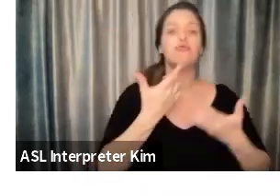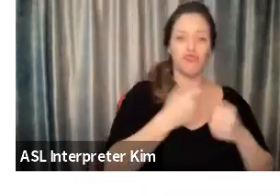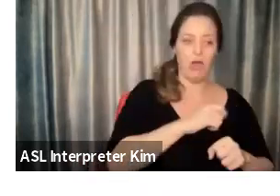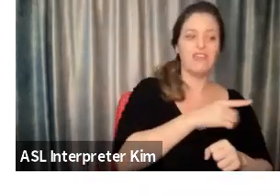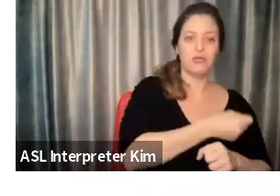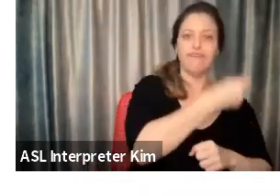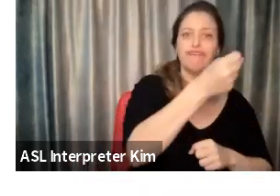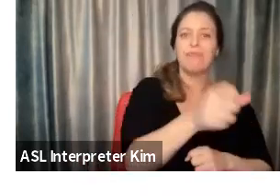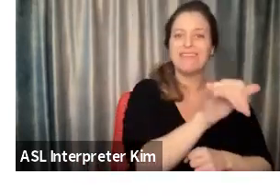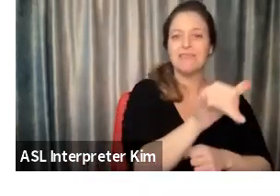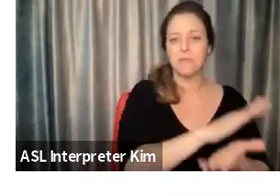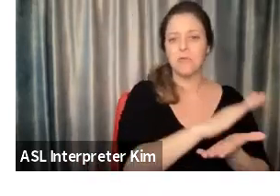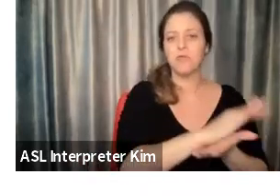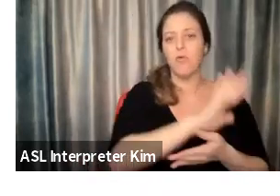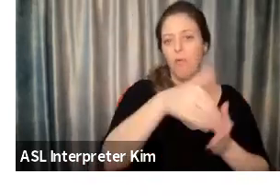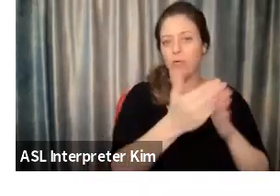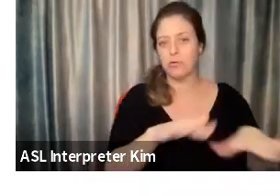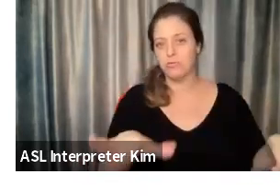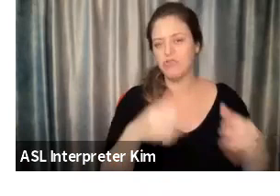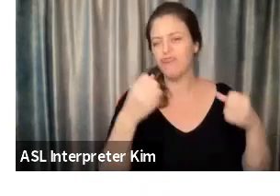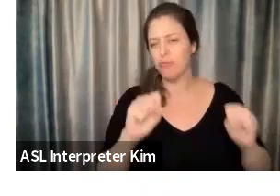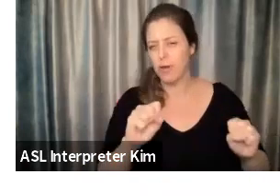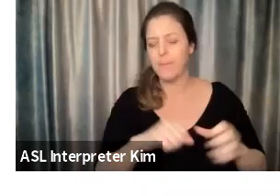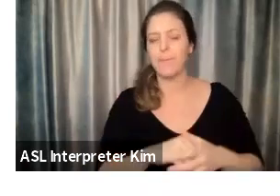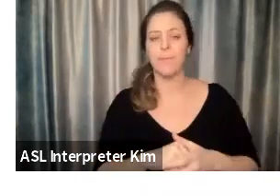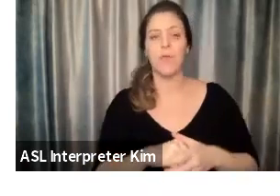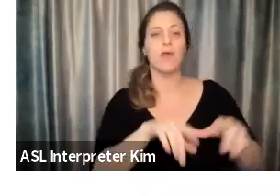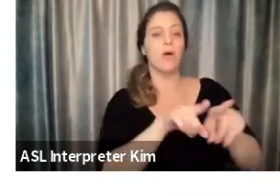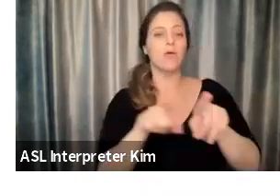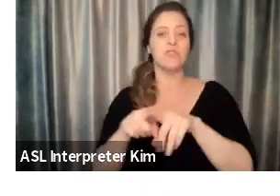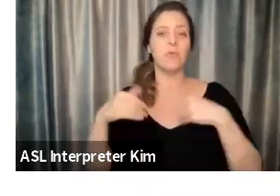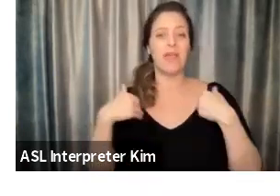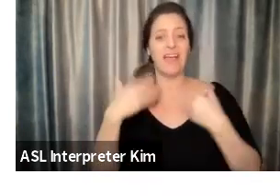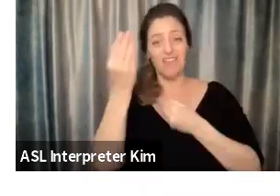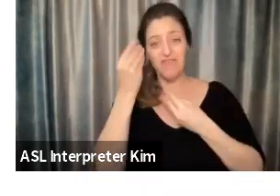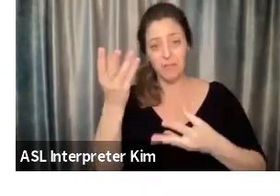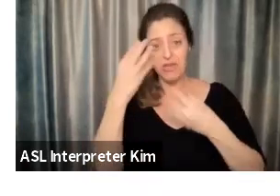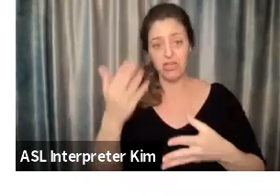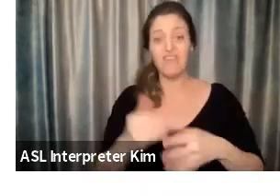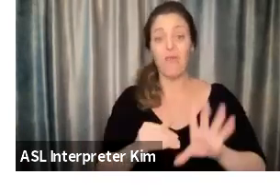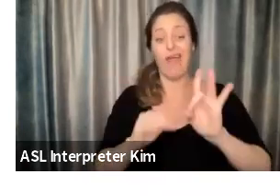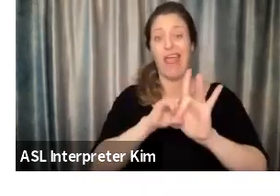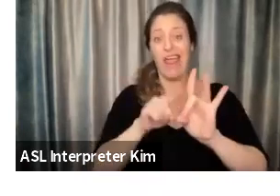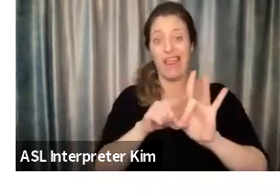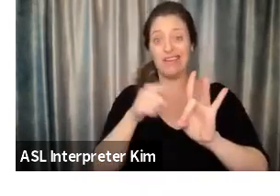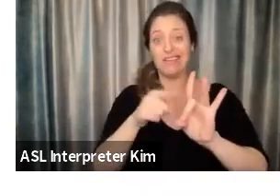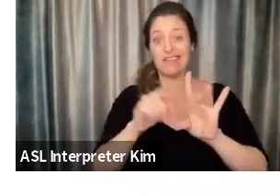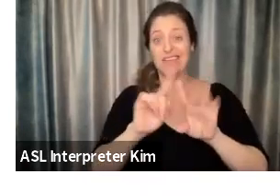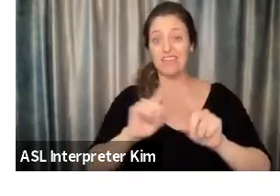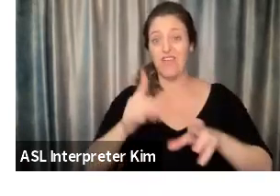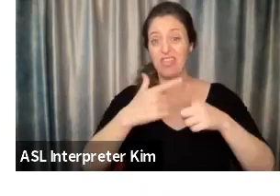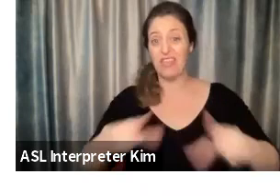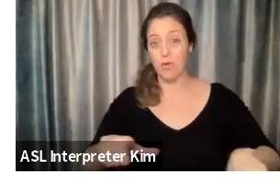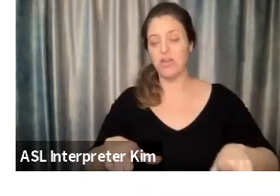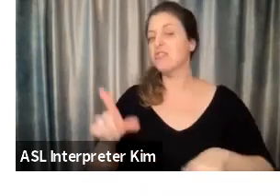as well. We also have overflow brochures in 8 different languages, and you can find